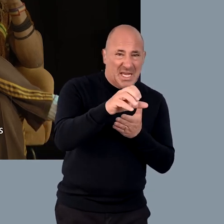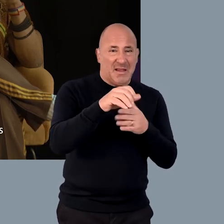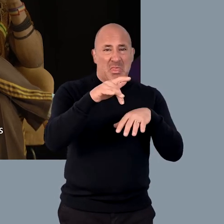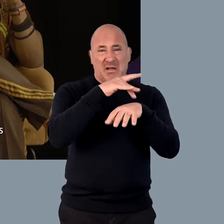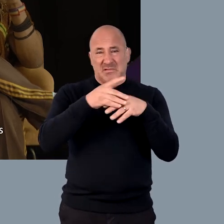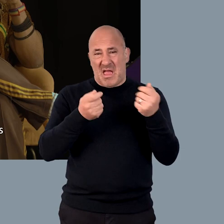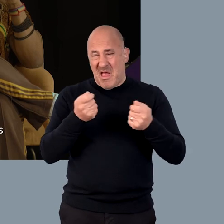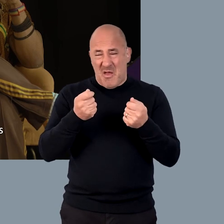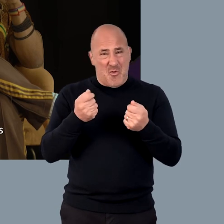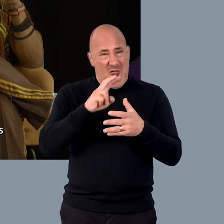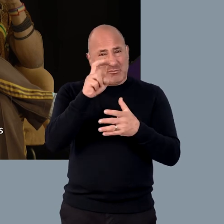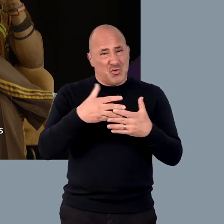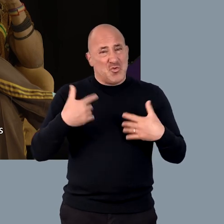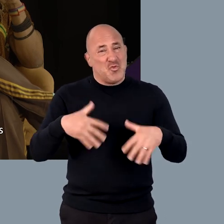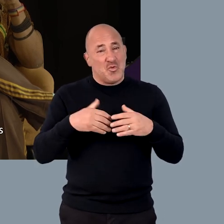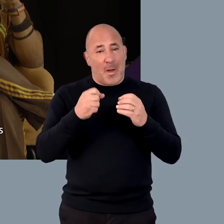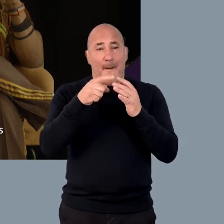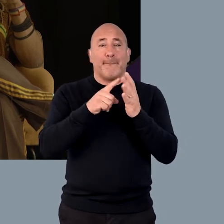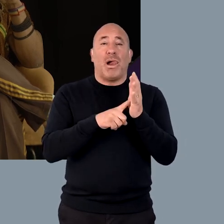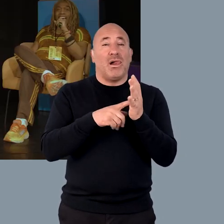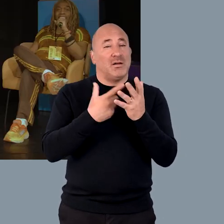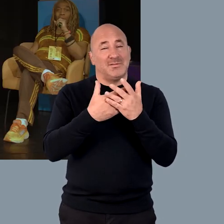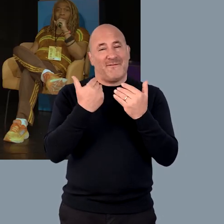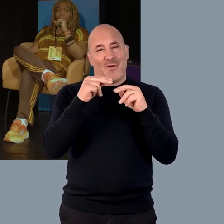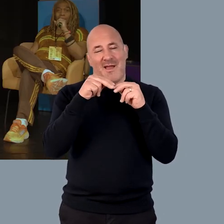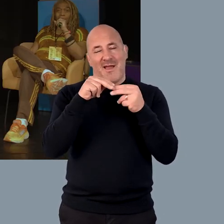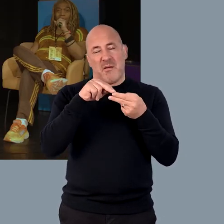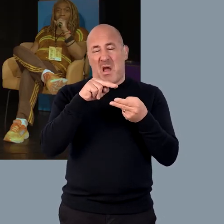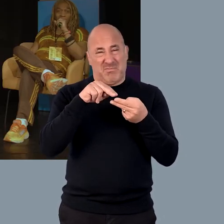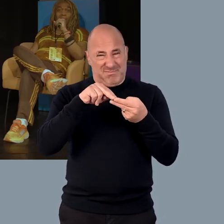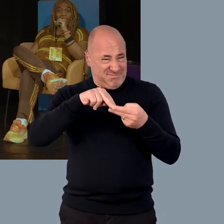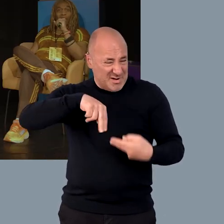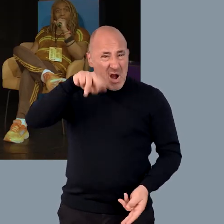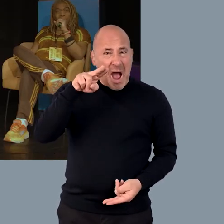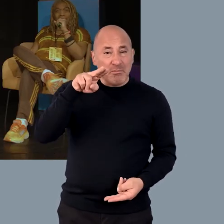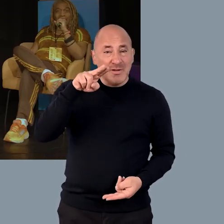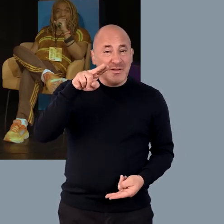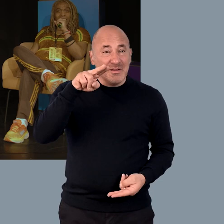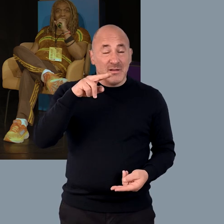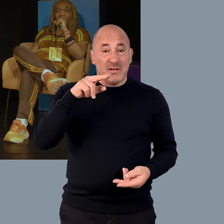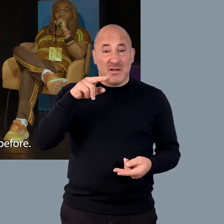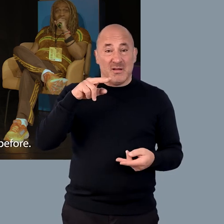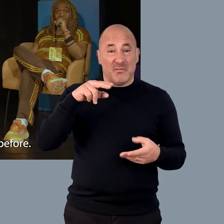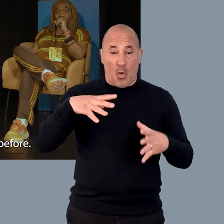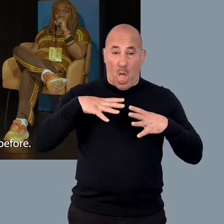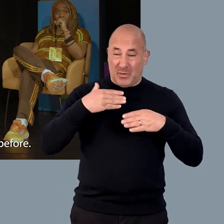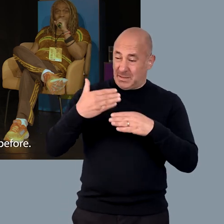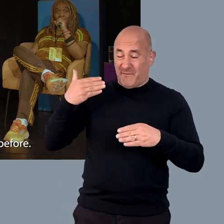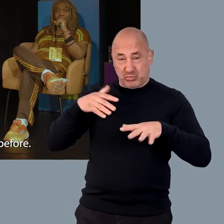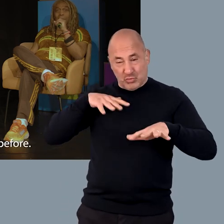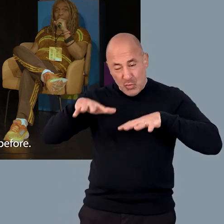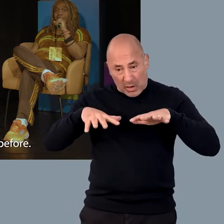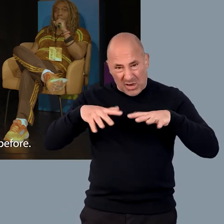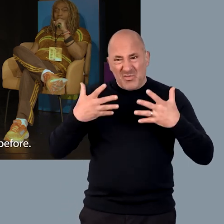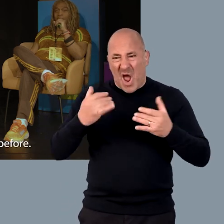theater uses a lot of Power and all the bills have gone up 500 percent 500